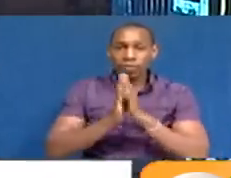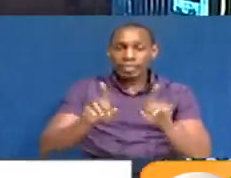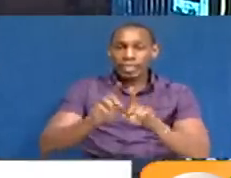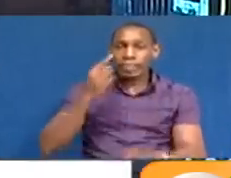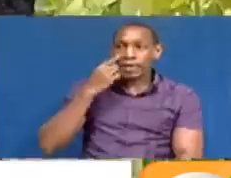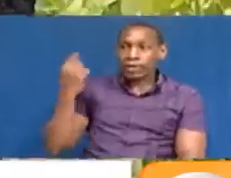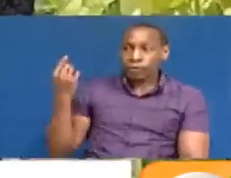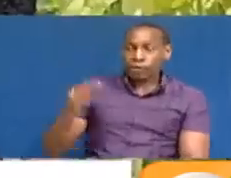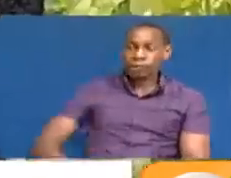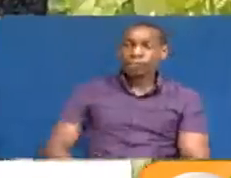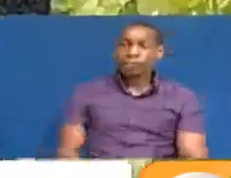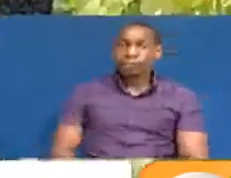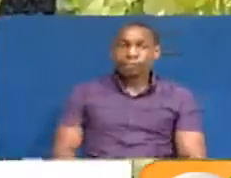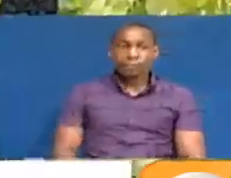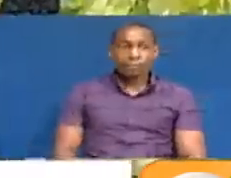report.